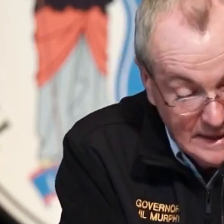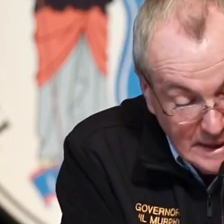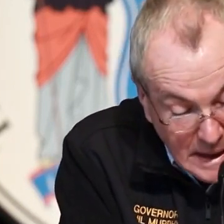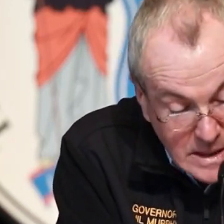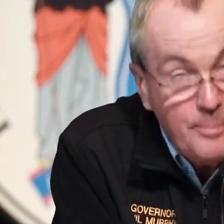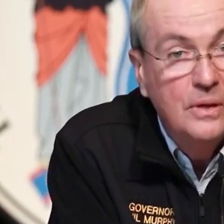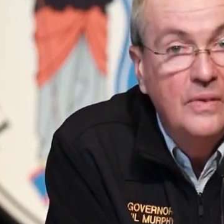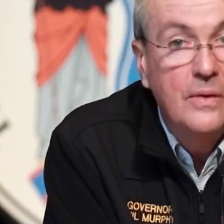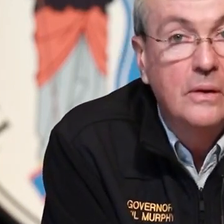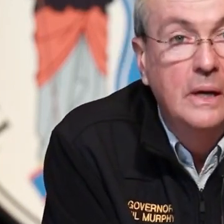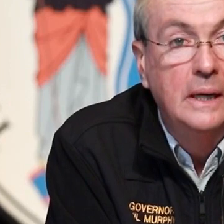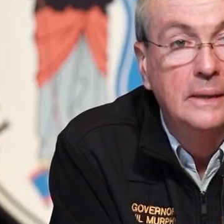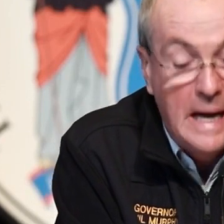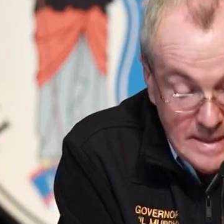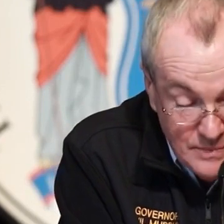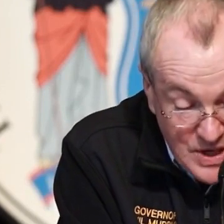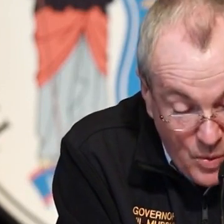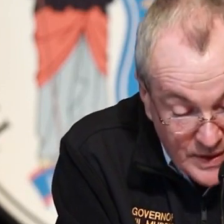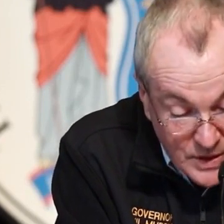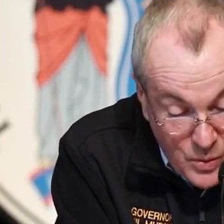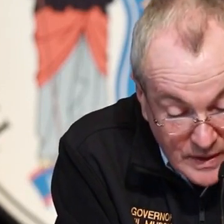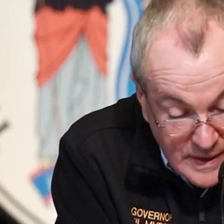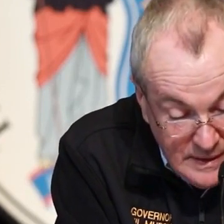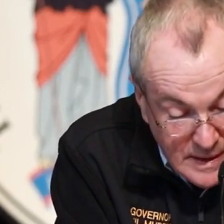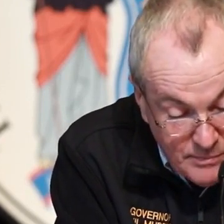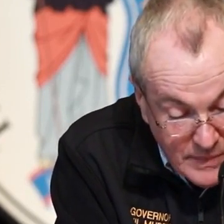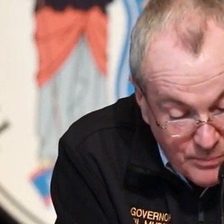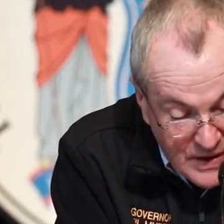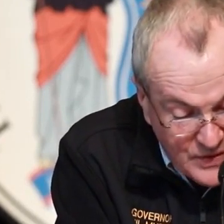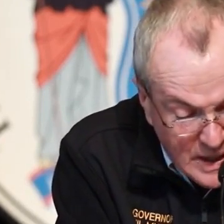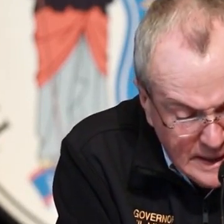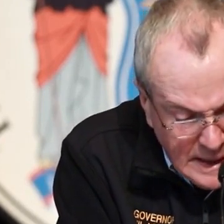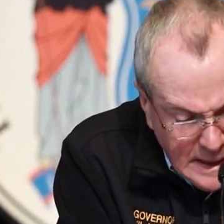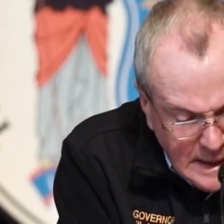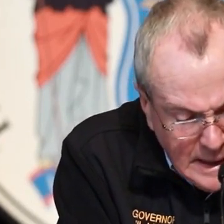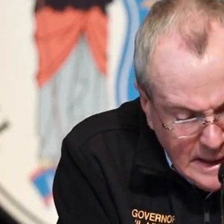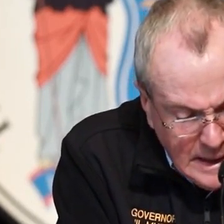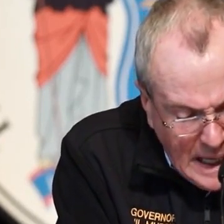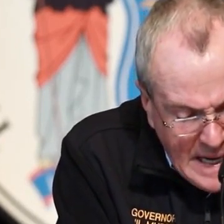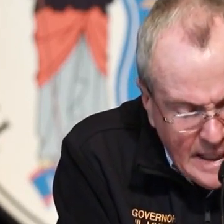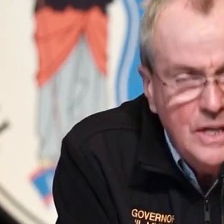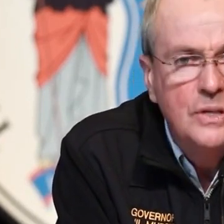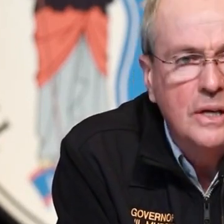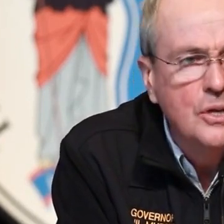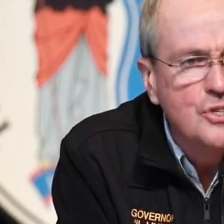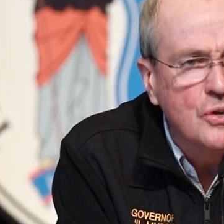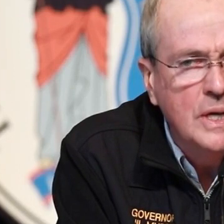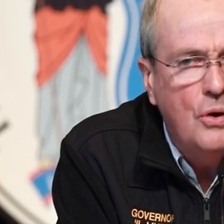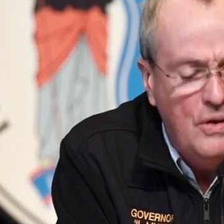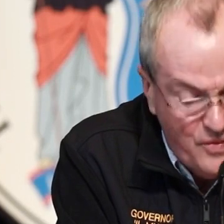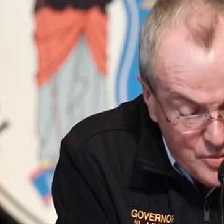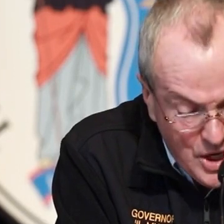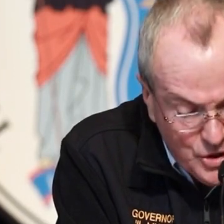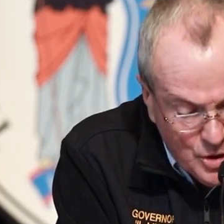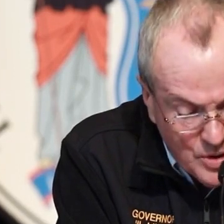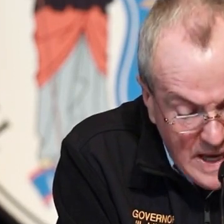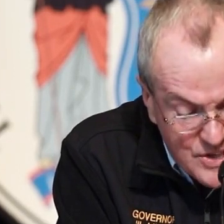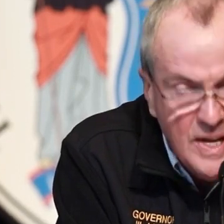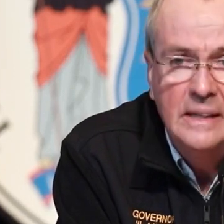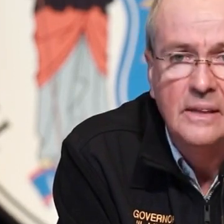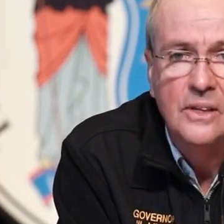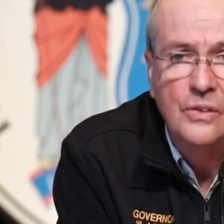a couple of other items I wanted to quickly brief you on. I had a concerning call from Chuck